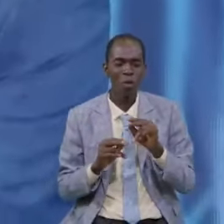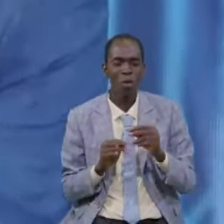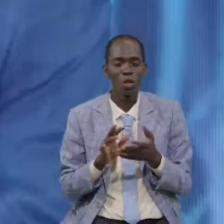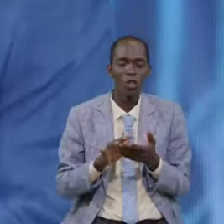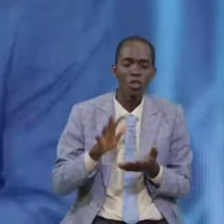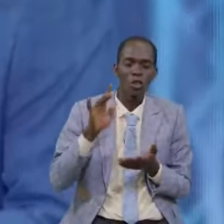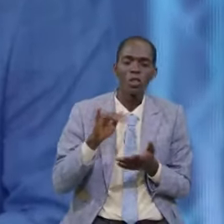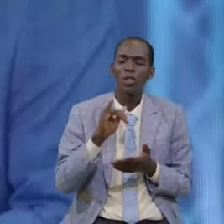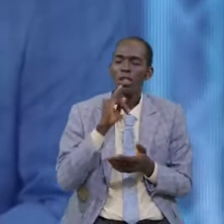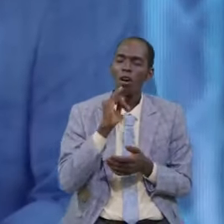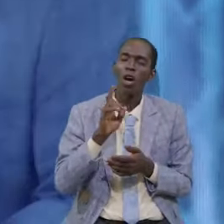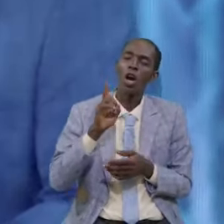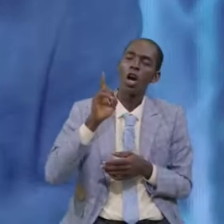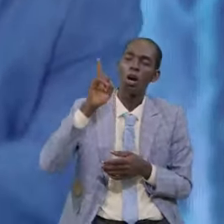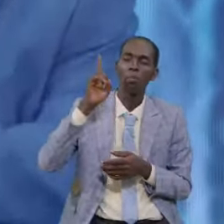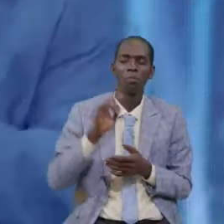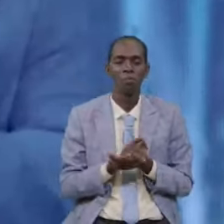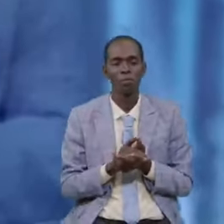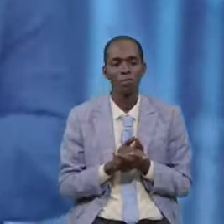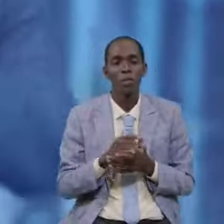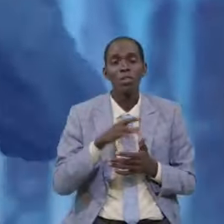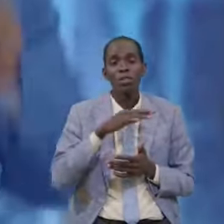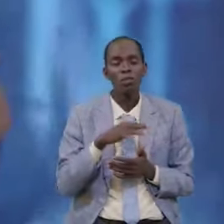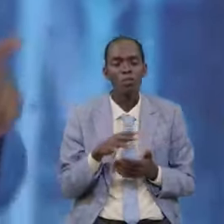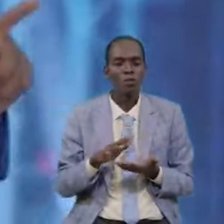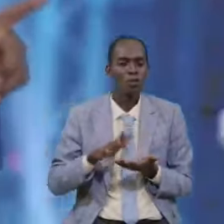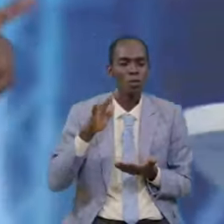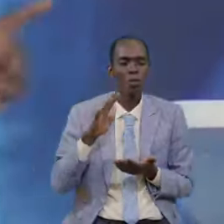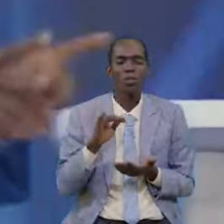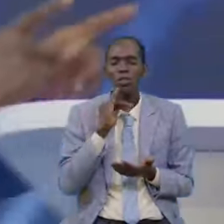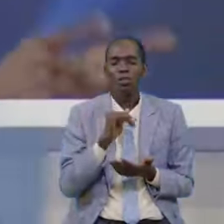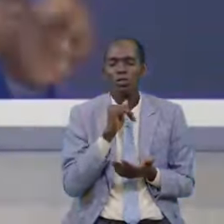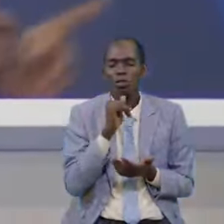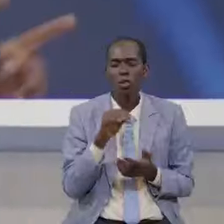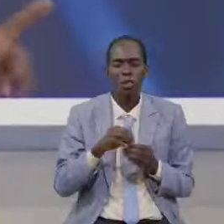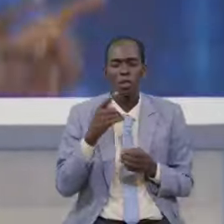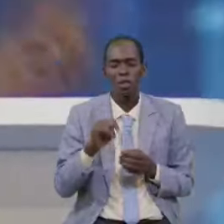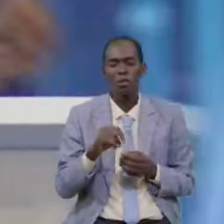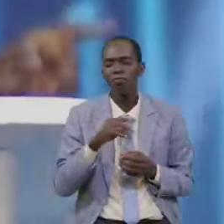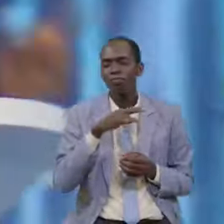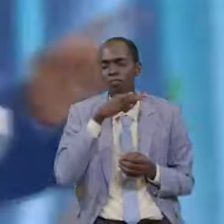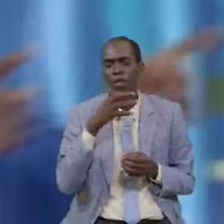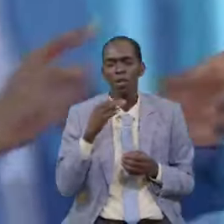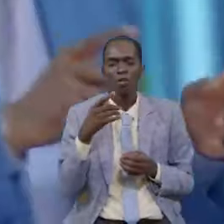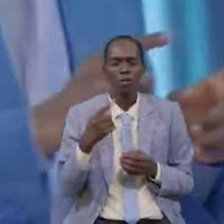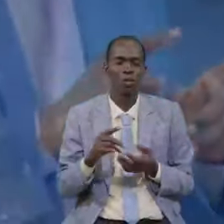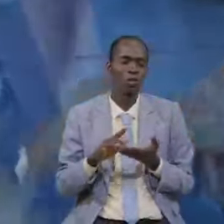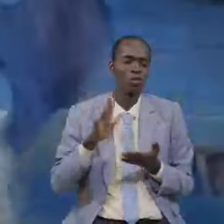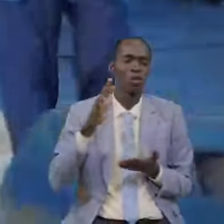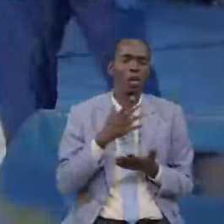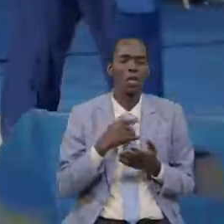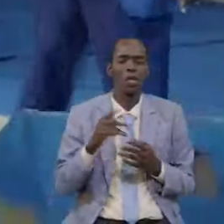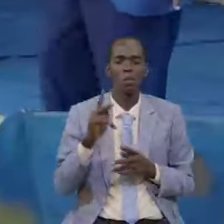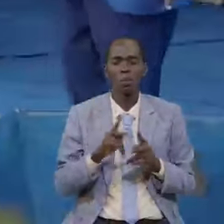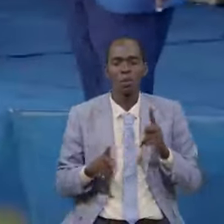the defilement in the valley, the glory is up. And the people who are ignited for glory,